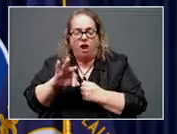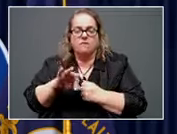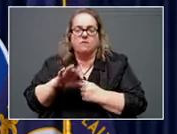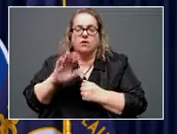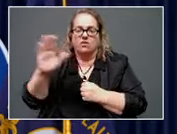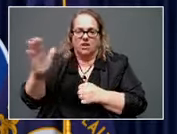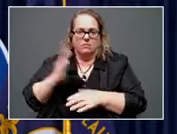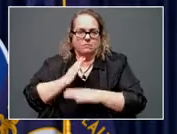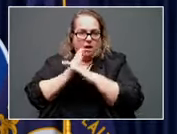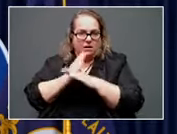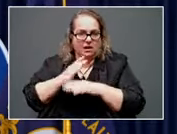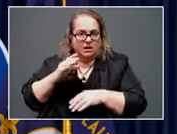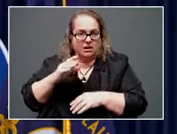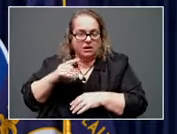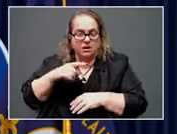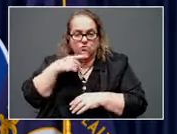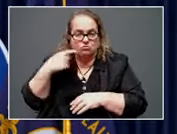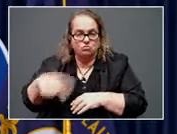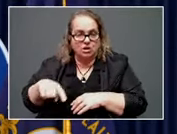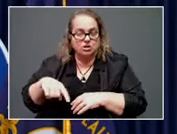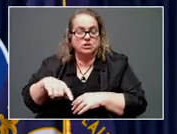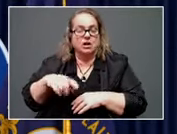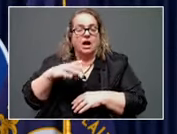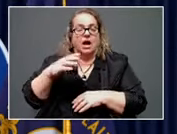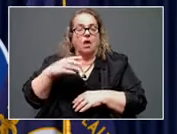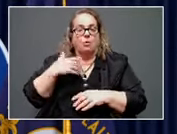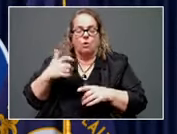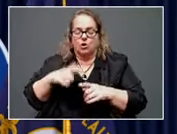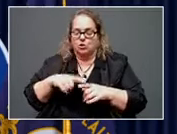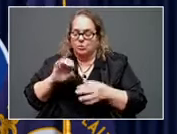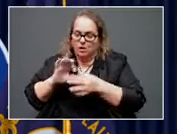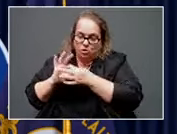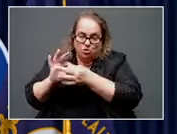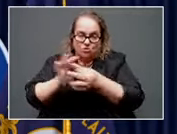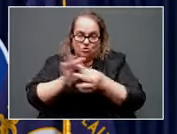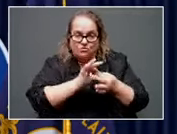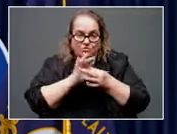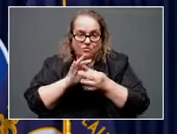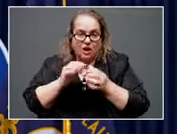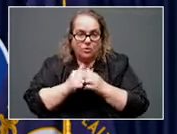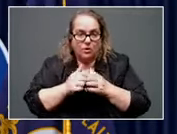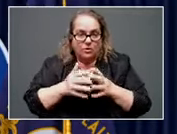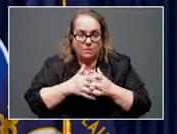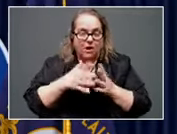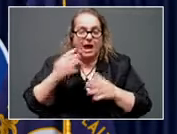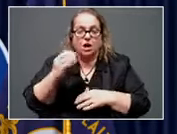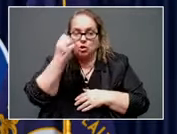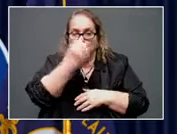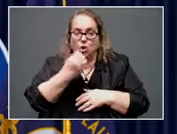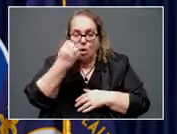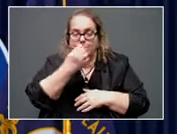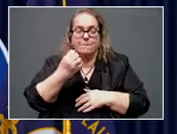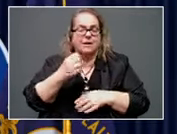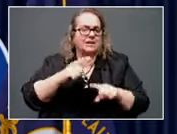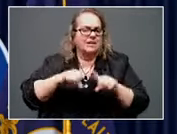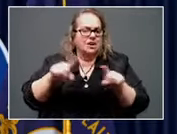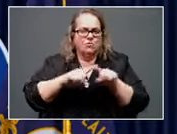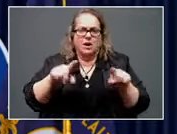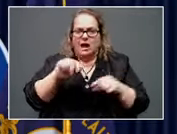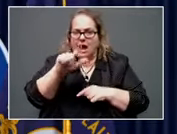unified as Americans, but also with Europe and so many other countries. We're proud to stand with so many allies of